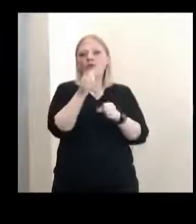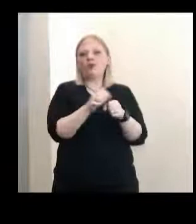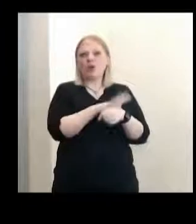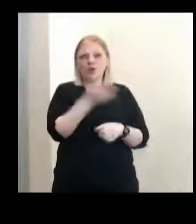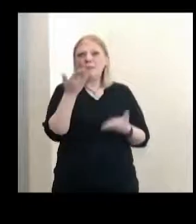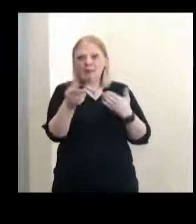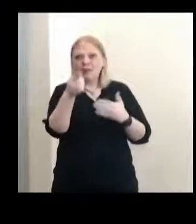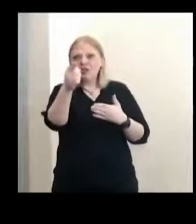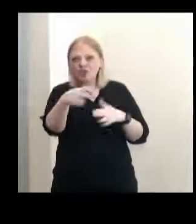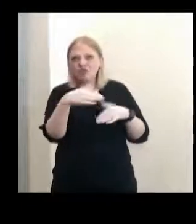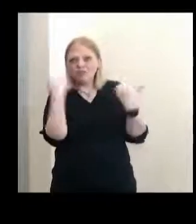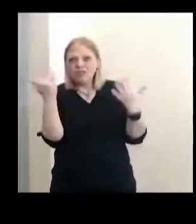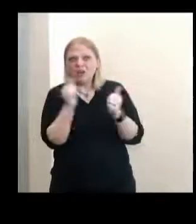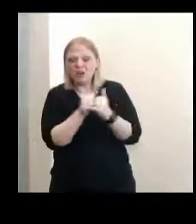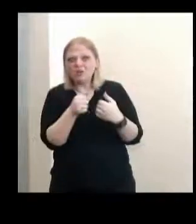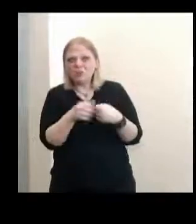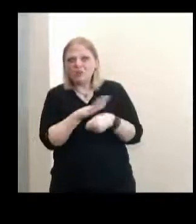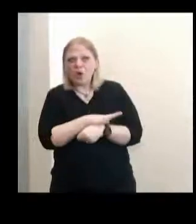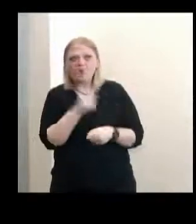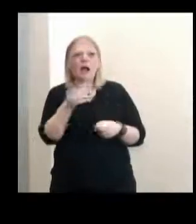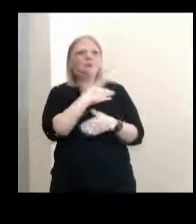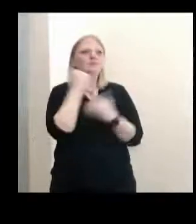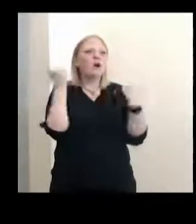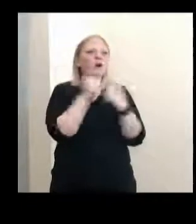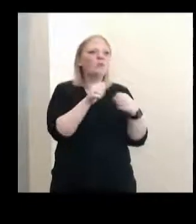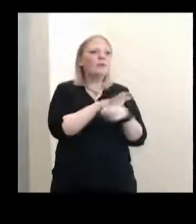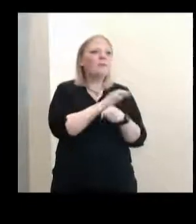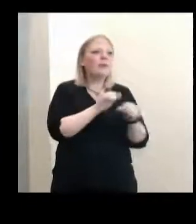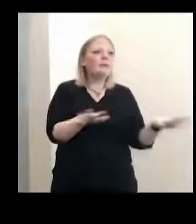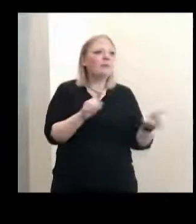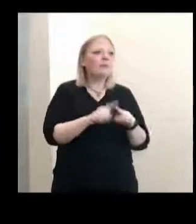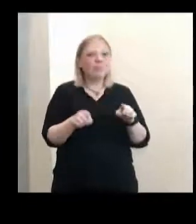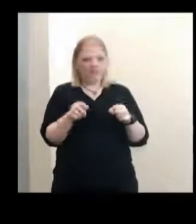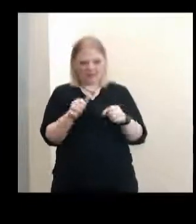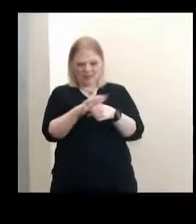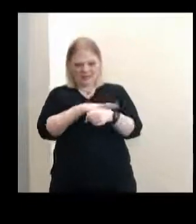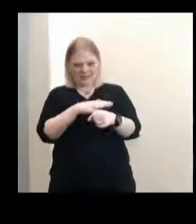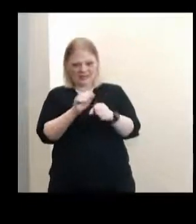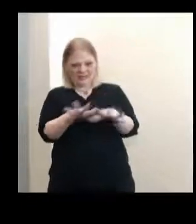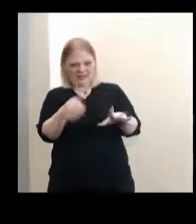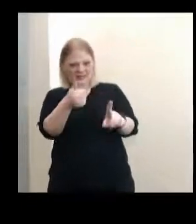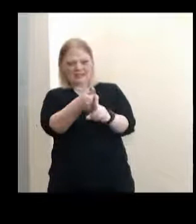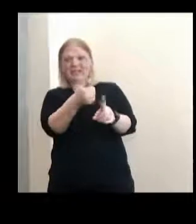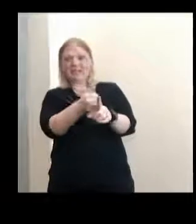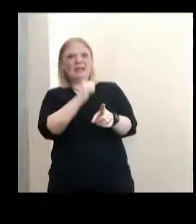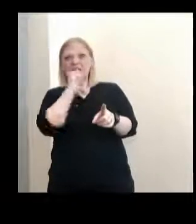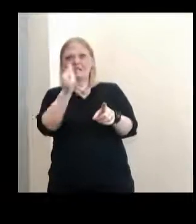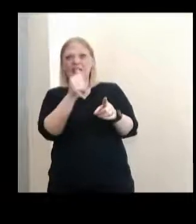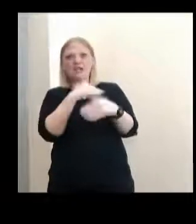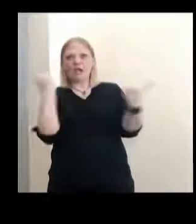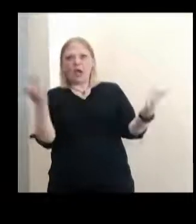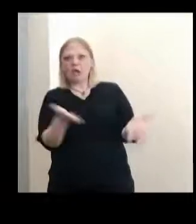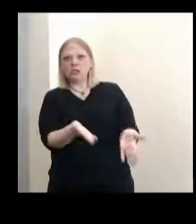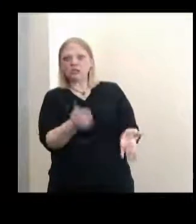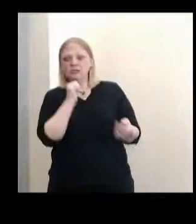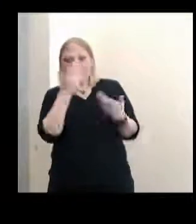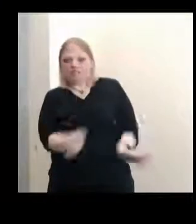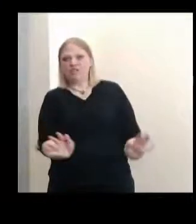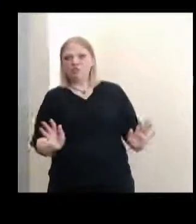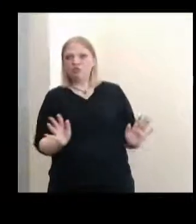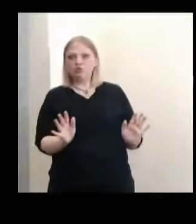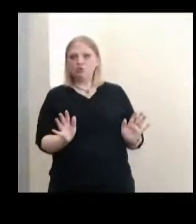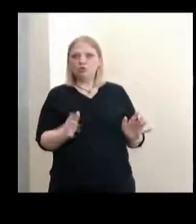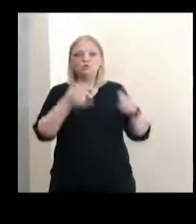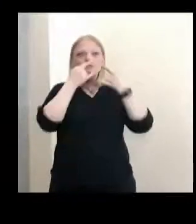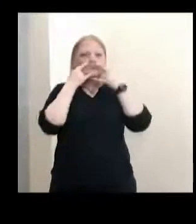over COVID, you may be over the pandemic, but the pandemic's not over. And we need to continue to do our best. Mask up,